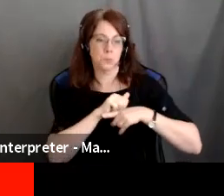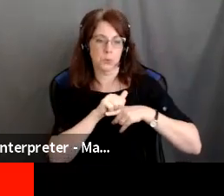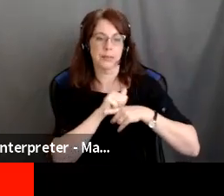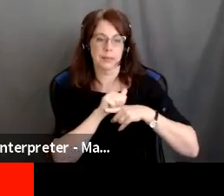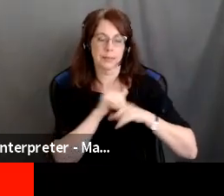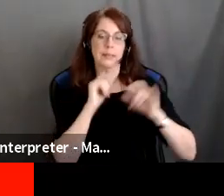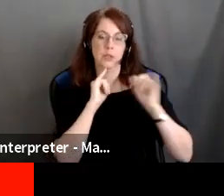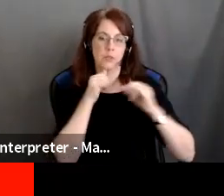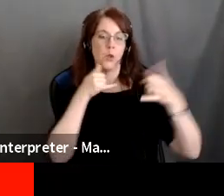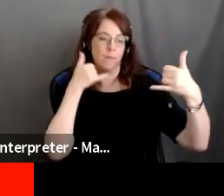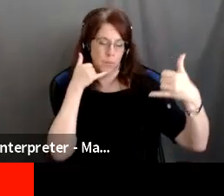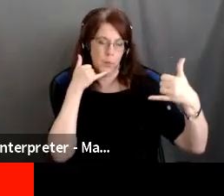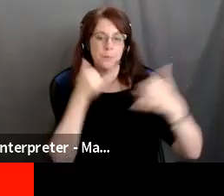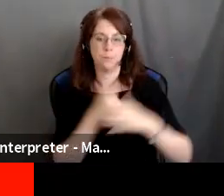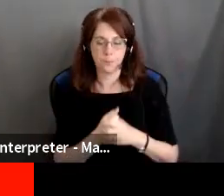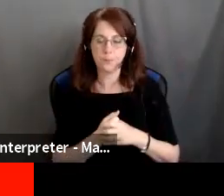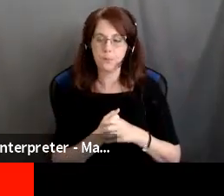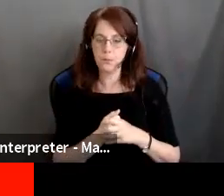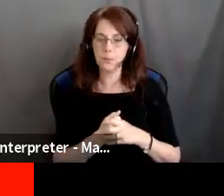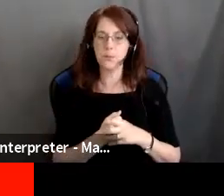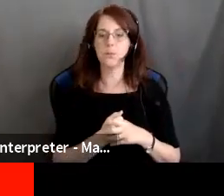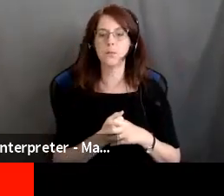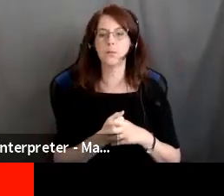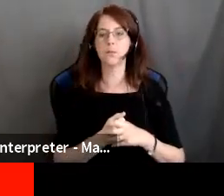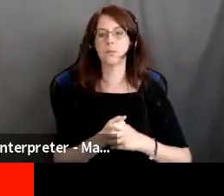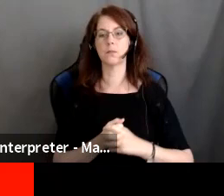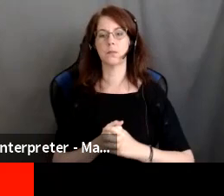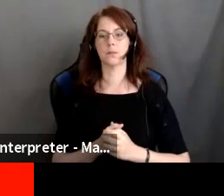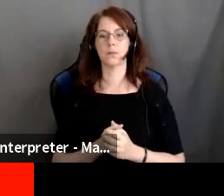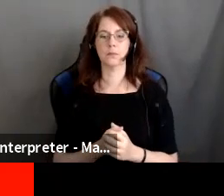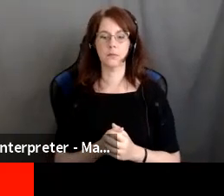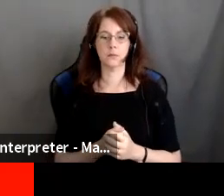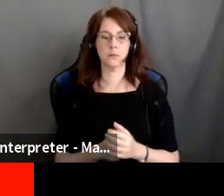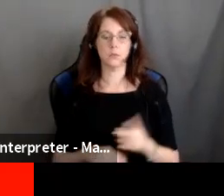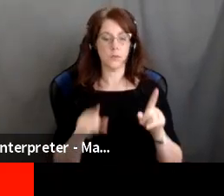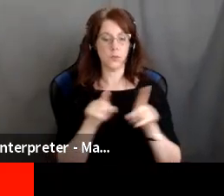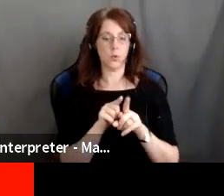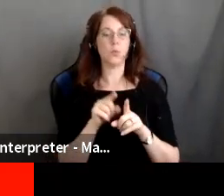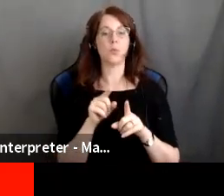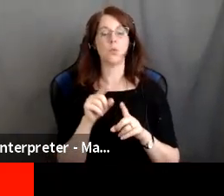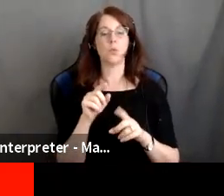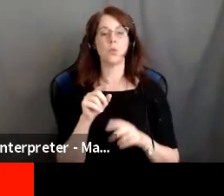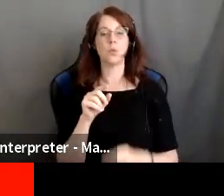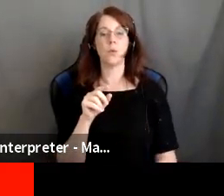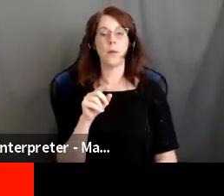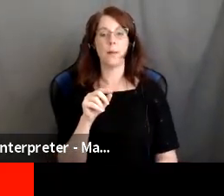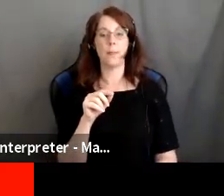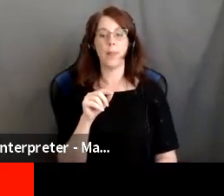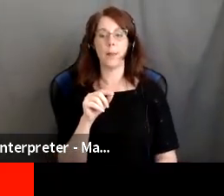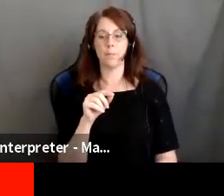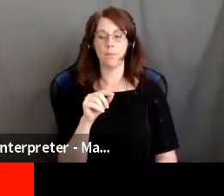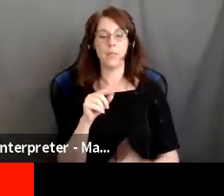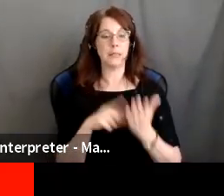spot. Sometimes we'll have a practice over the phone. And also, there are